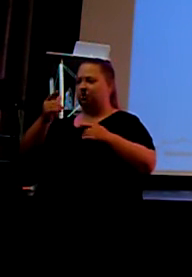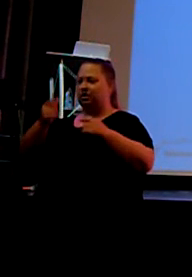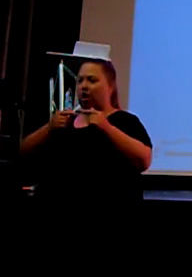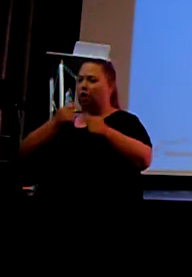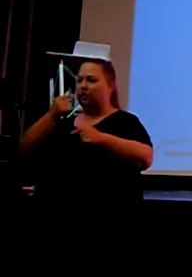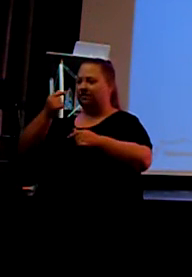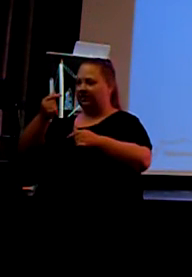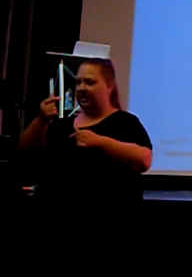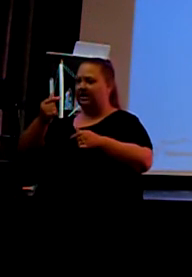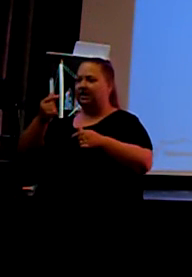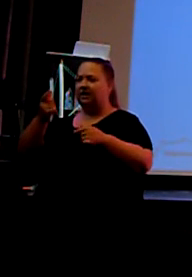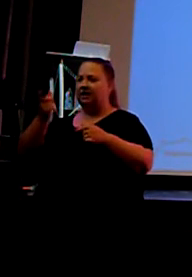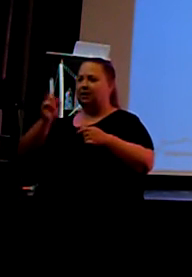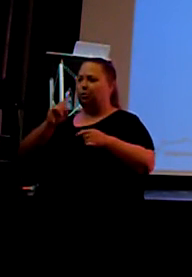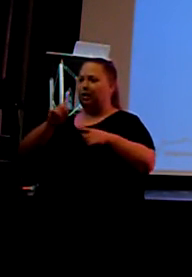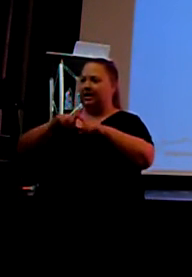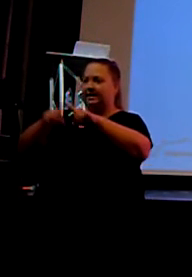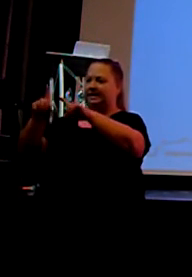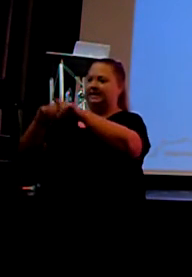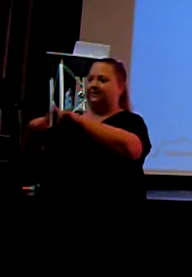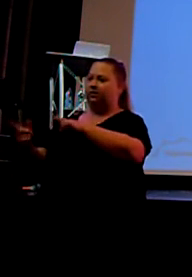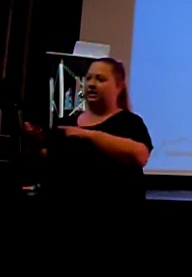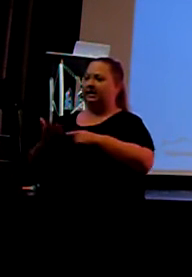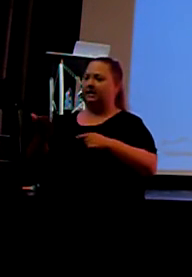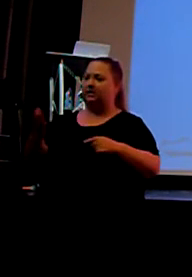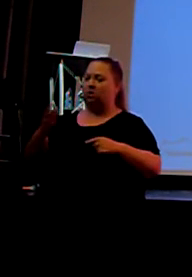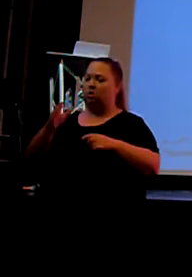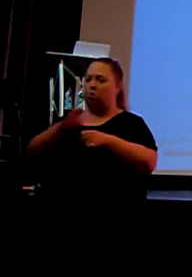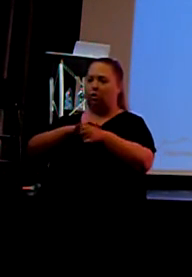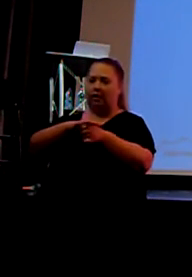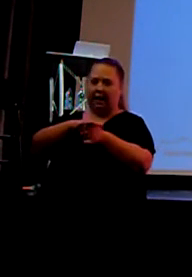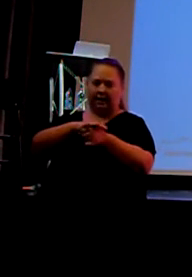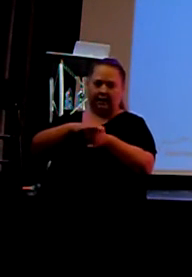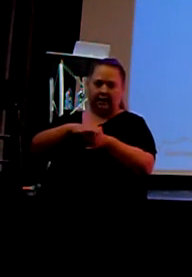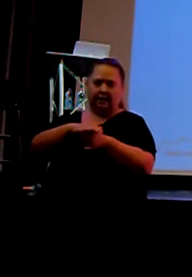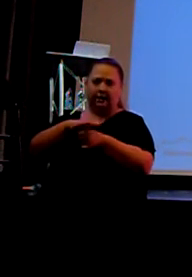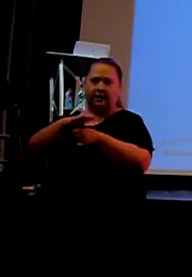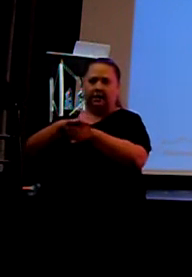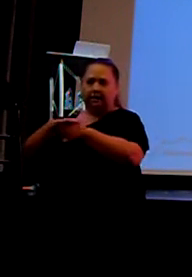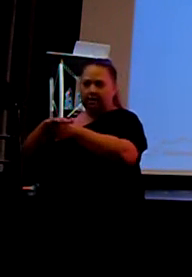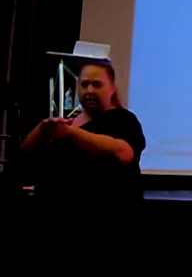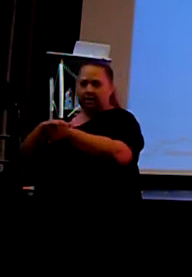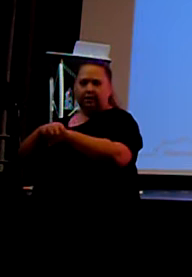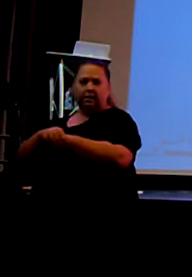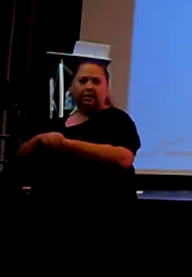and whether different things are located.